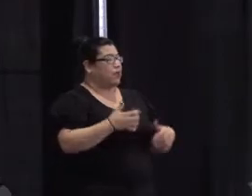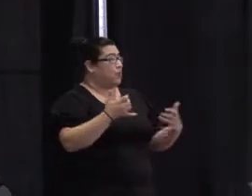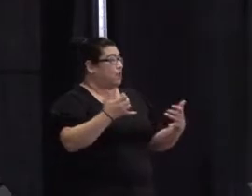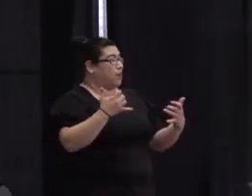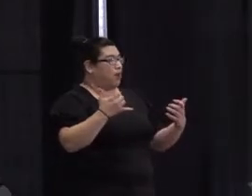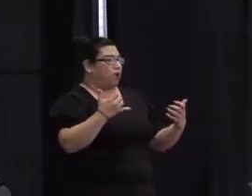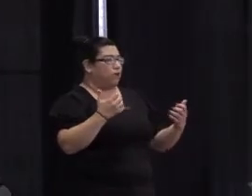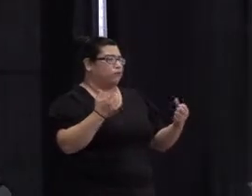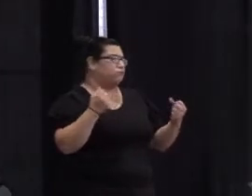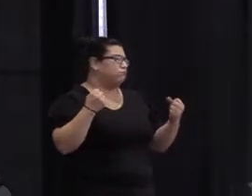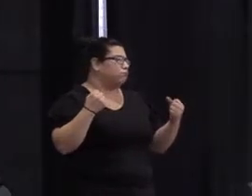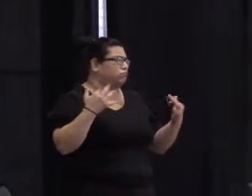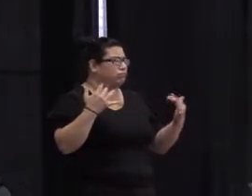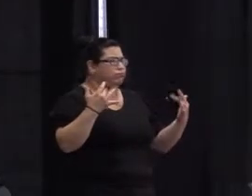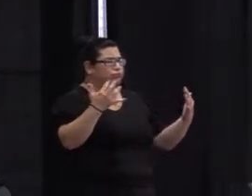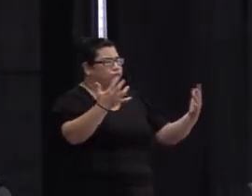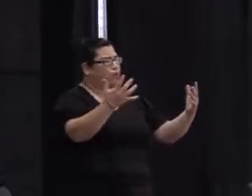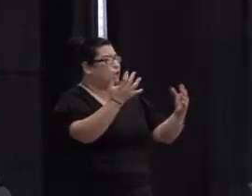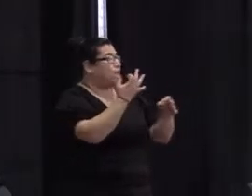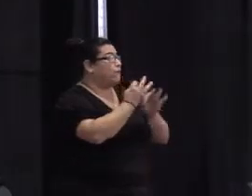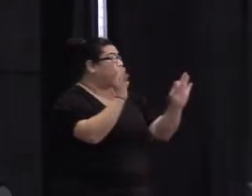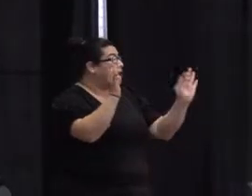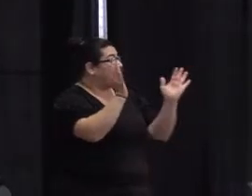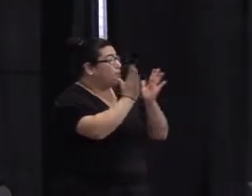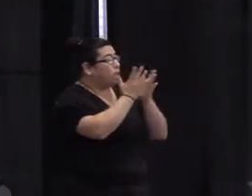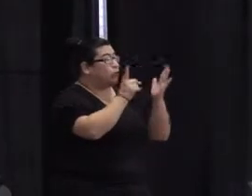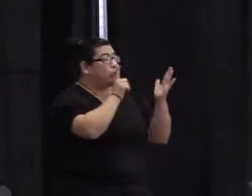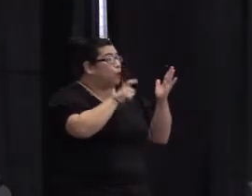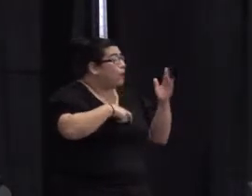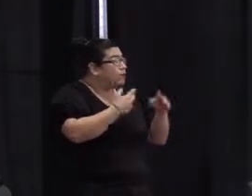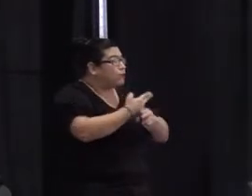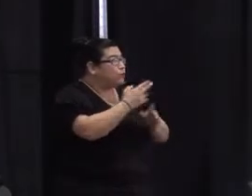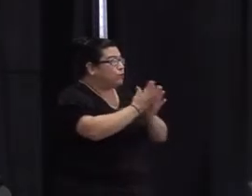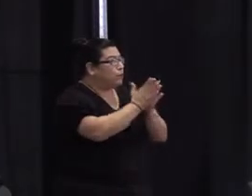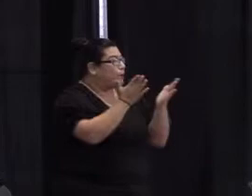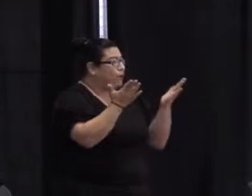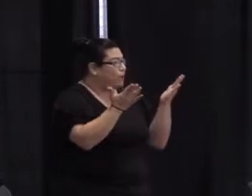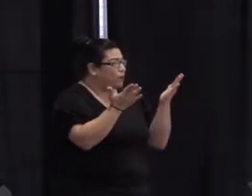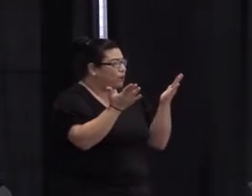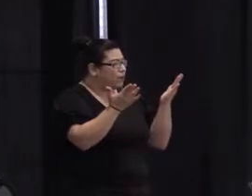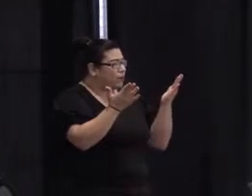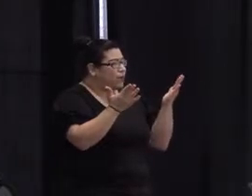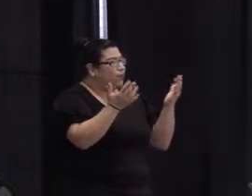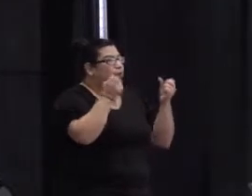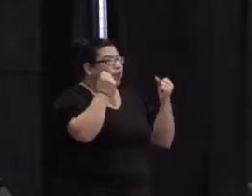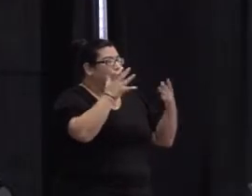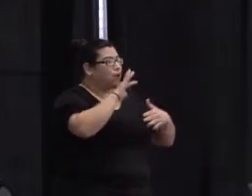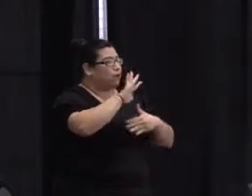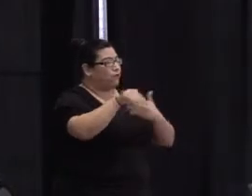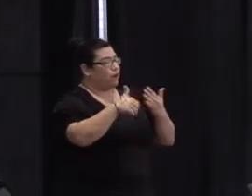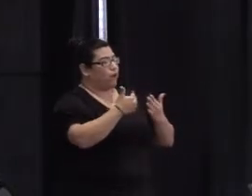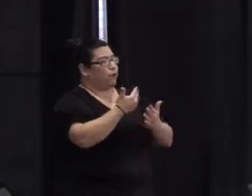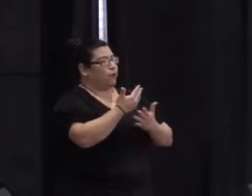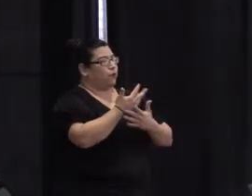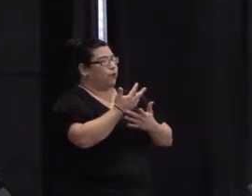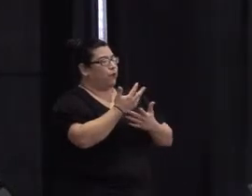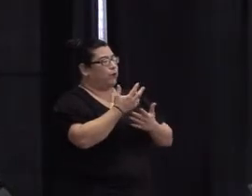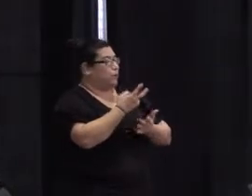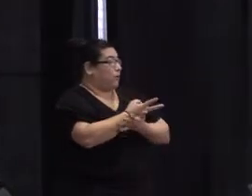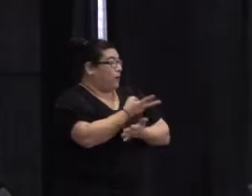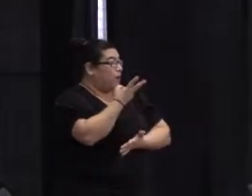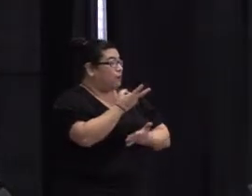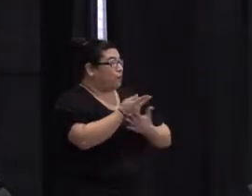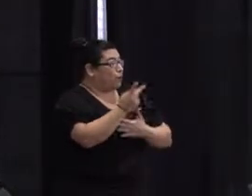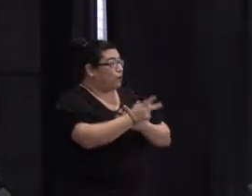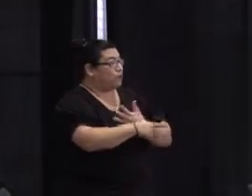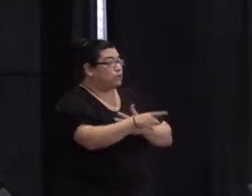hundreds of free textbooks. You don't even have to use the textbooks. A lot of our grad programs, they just have